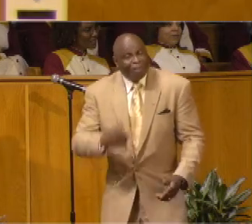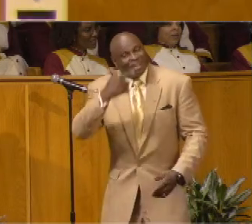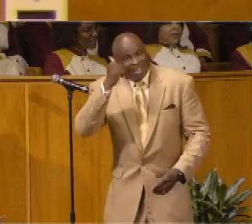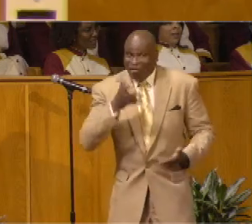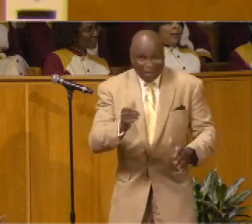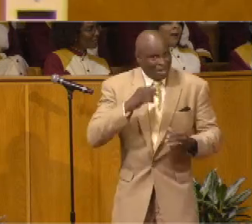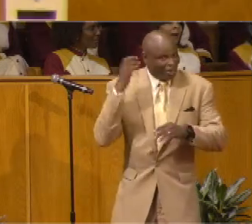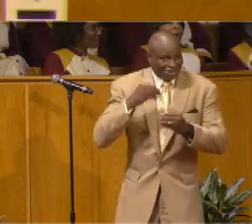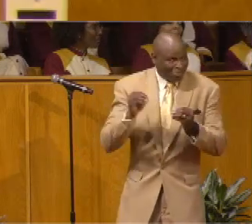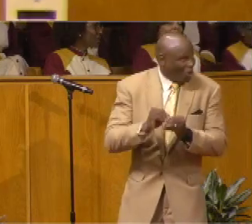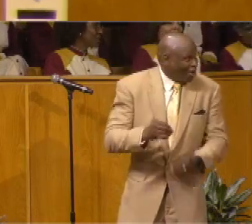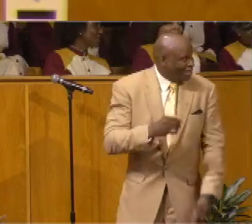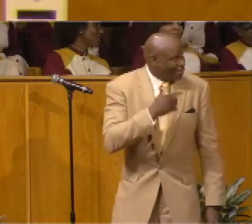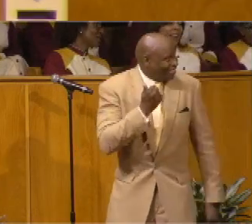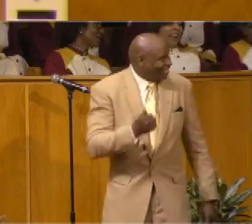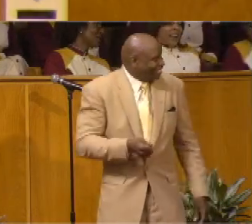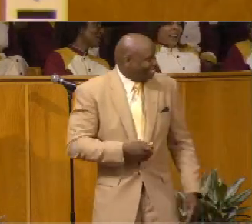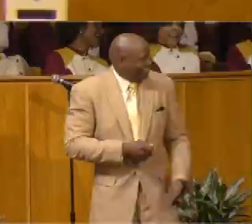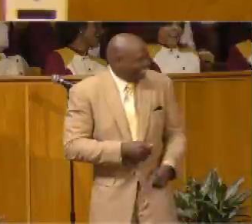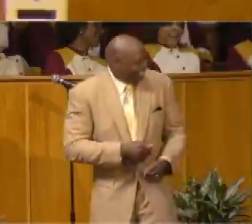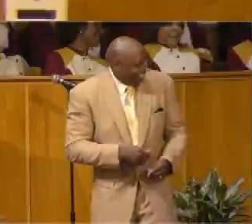because